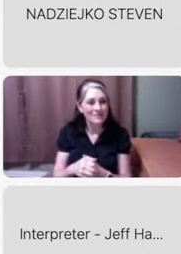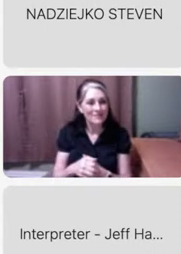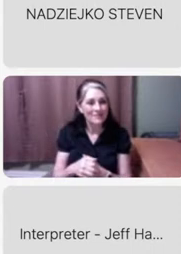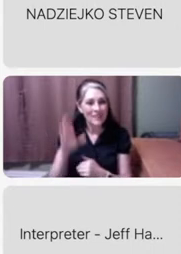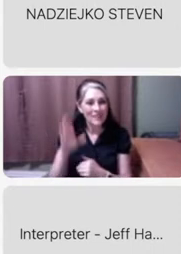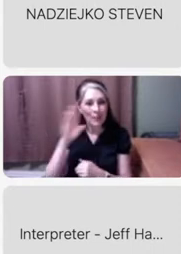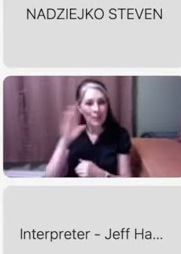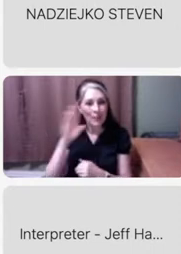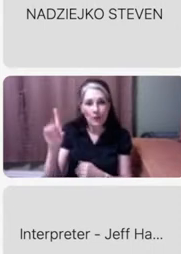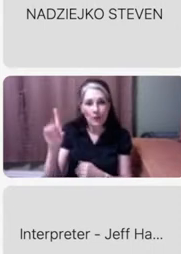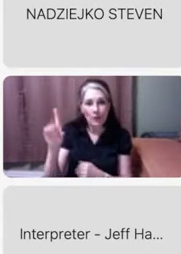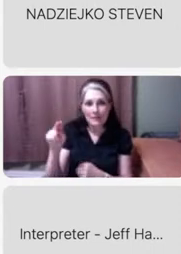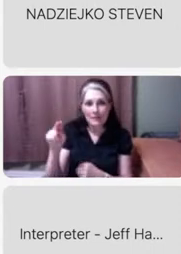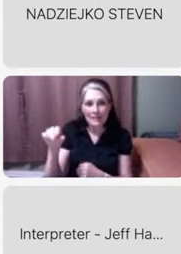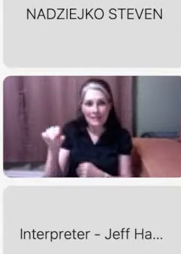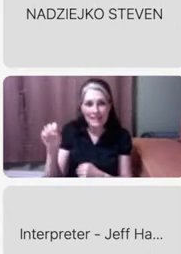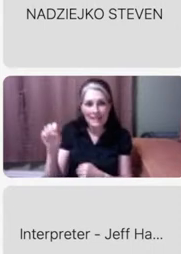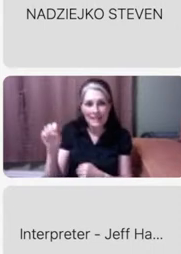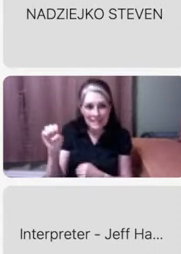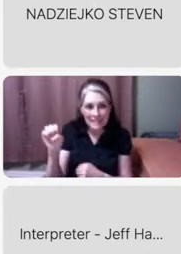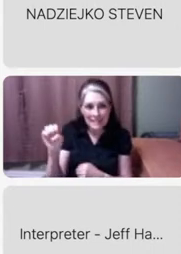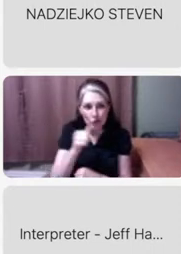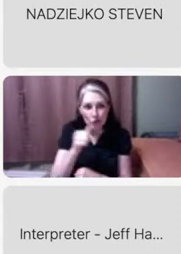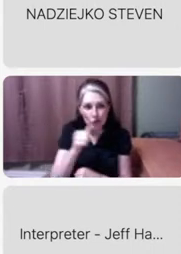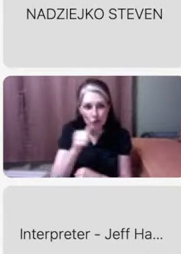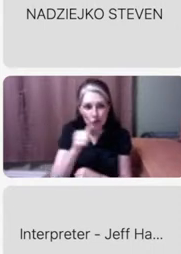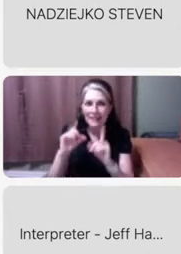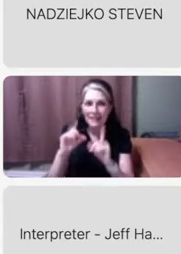uh so we want to give you this